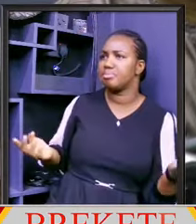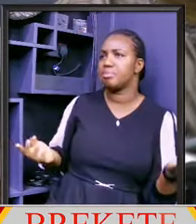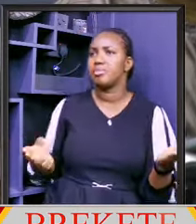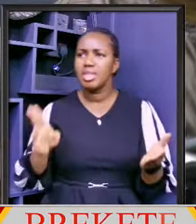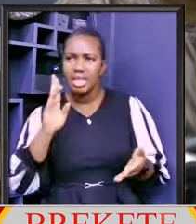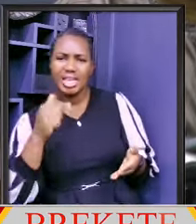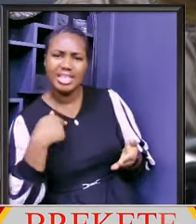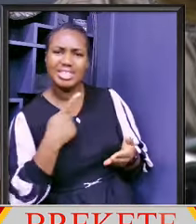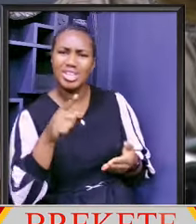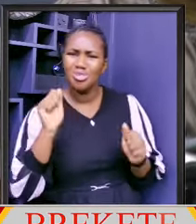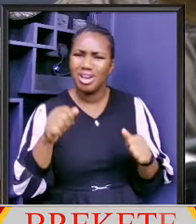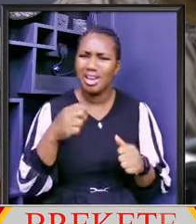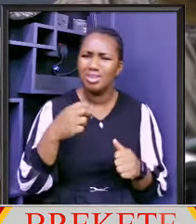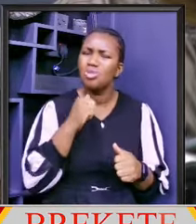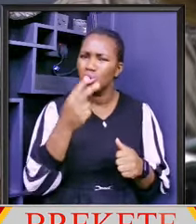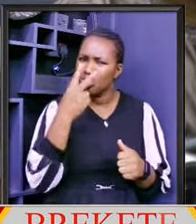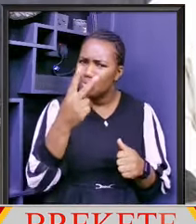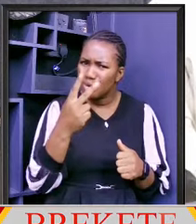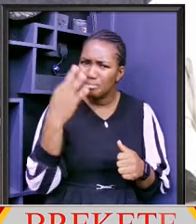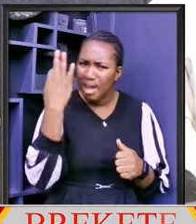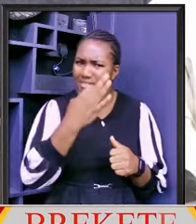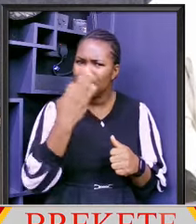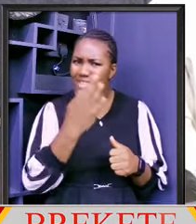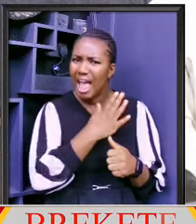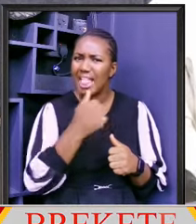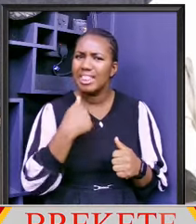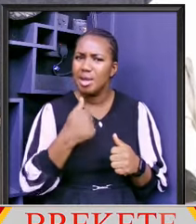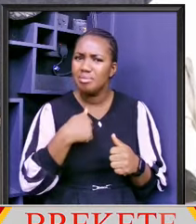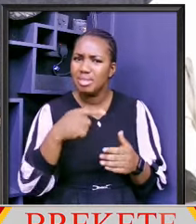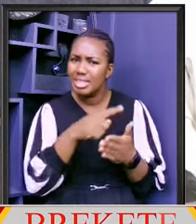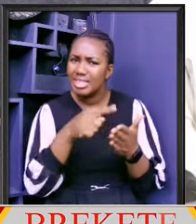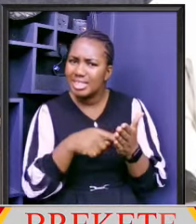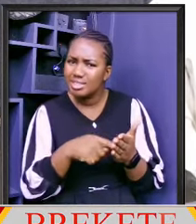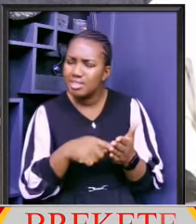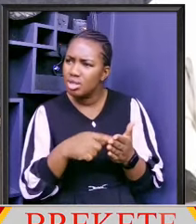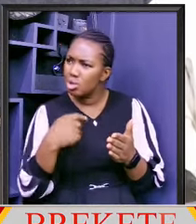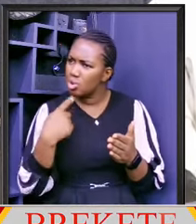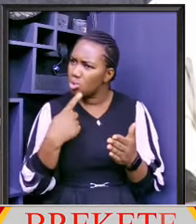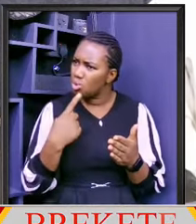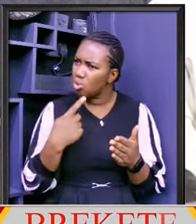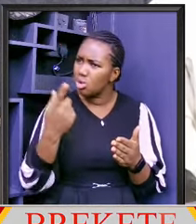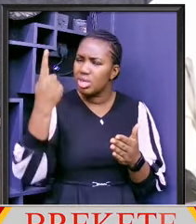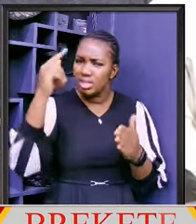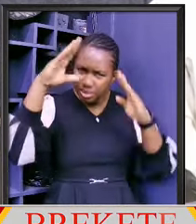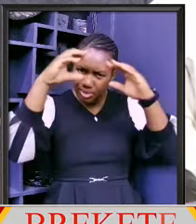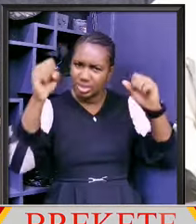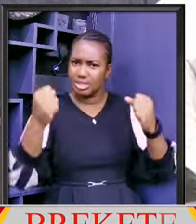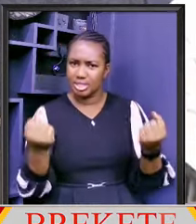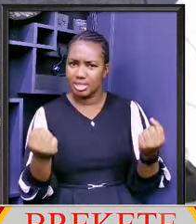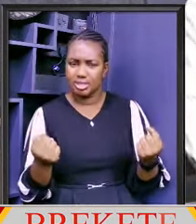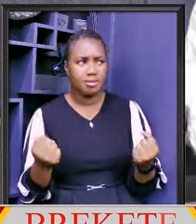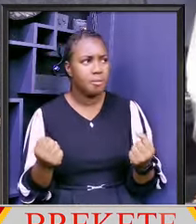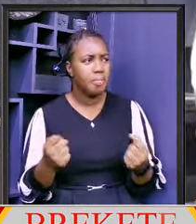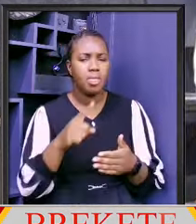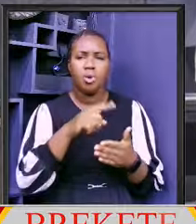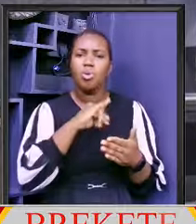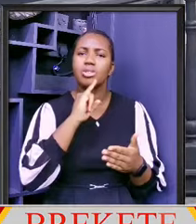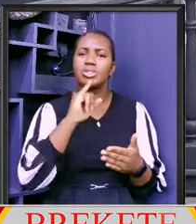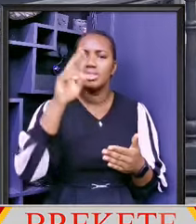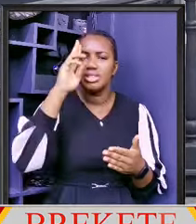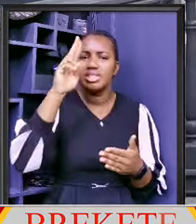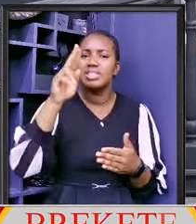He said, you cannot look at my face and tell me this. I said, Who did they tell you this one? The president. But who it be in